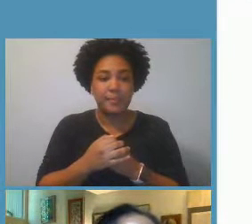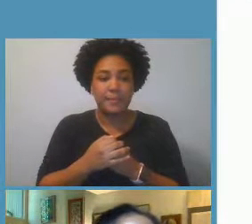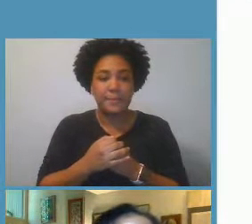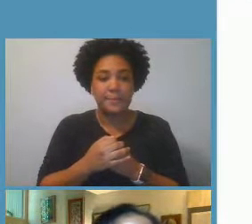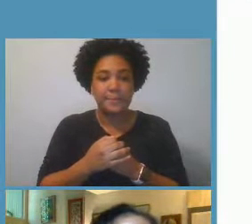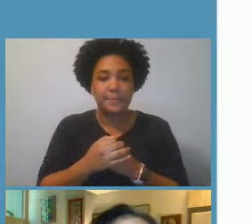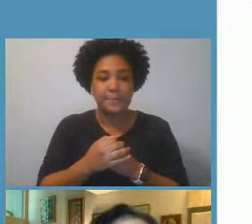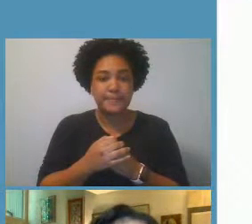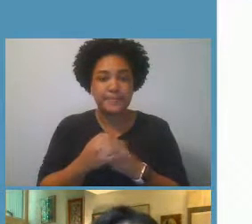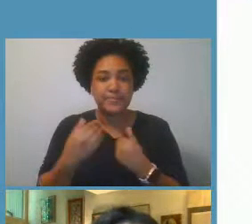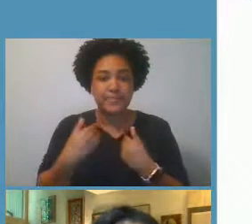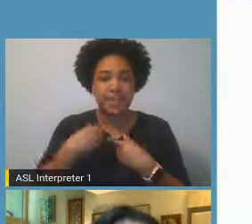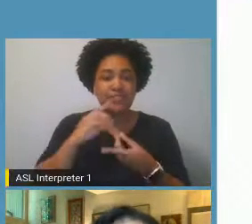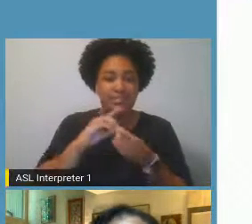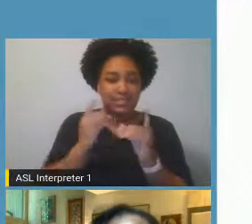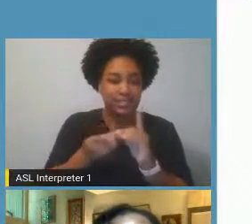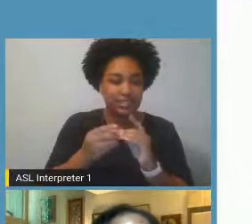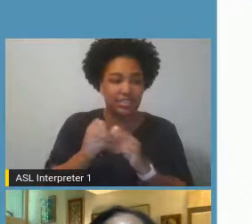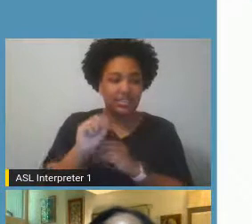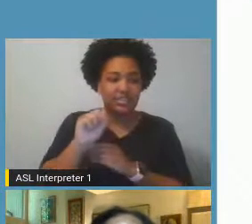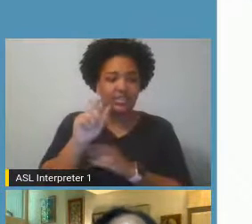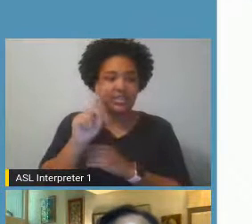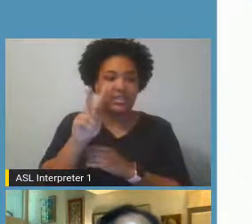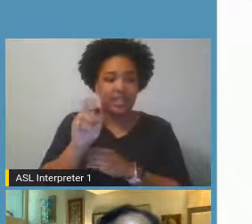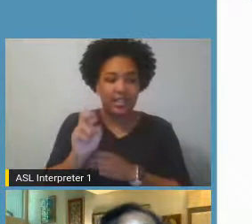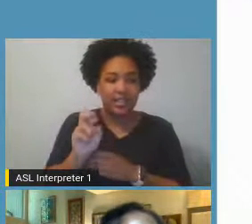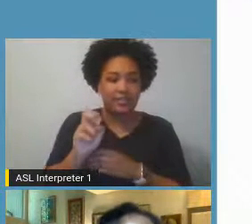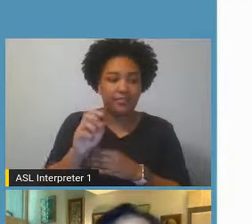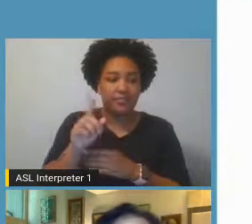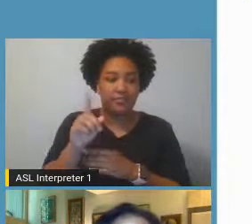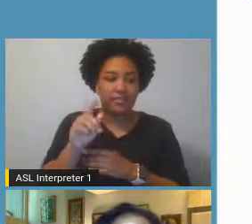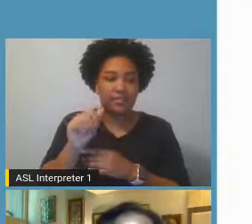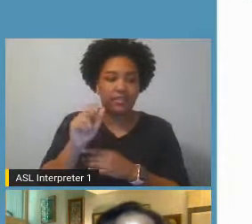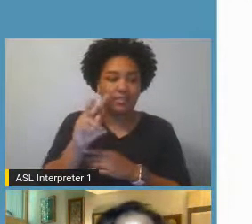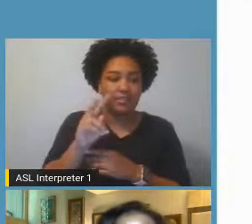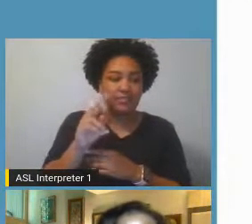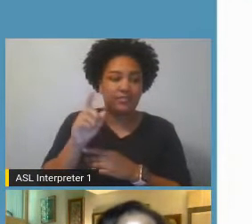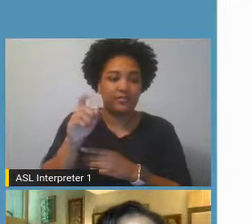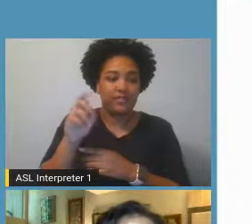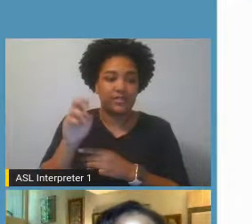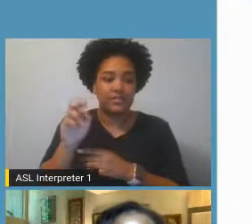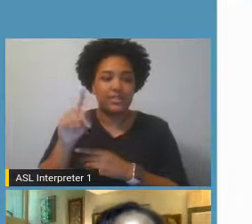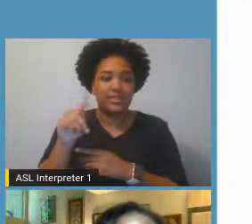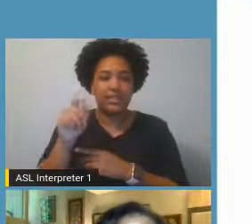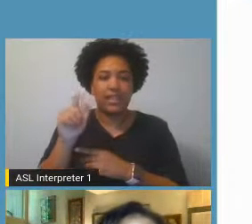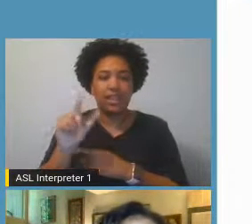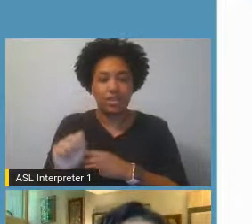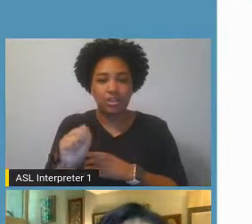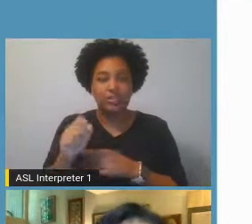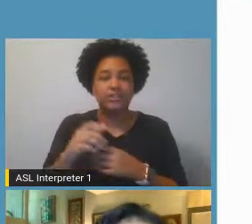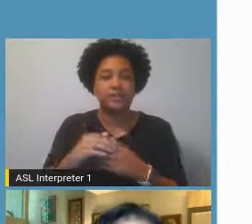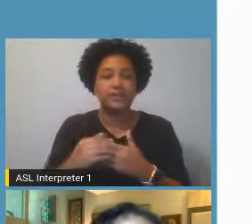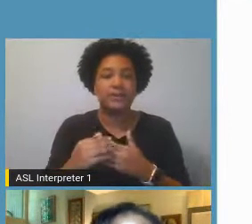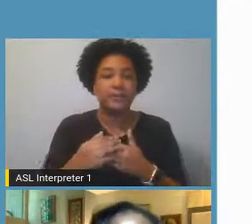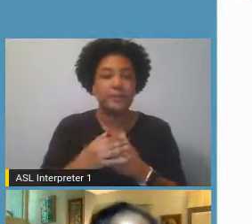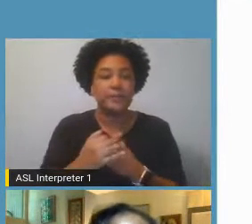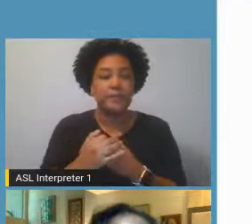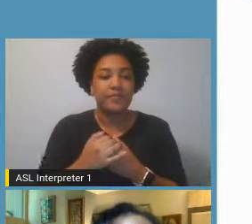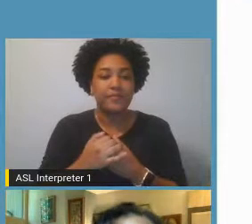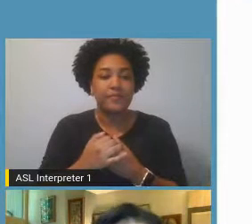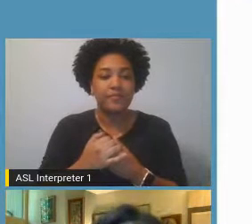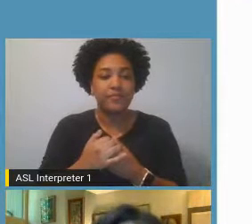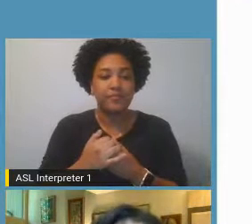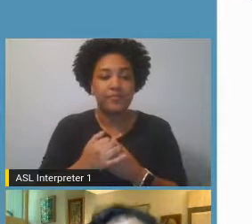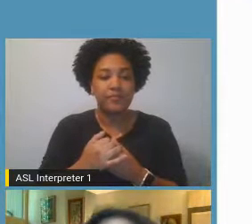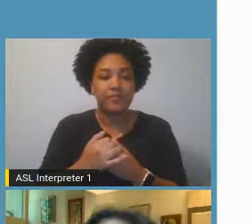have digitized runaway slave ads. Then we also have various collections from the Rotary Club and Junior League, as